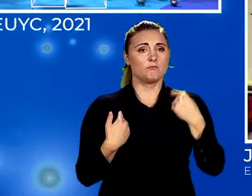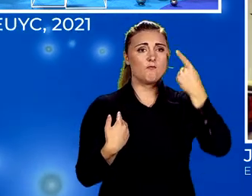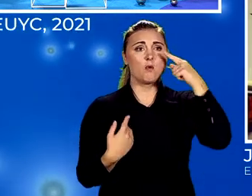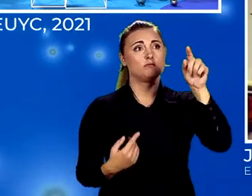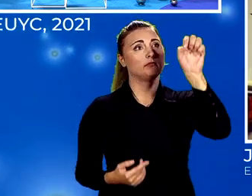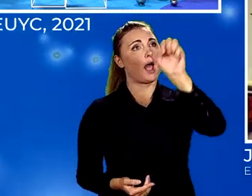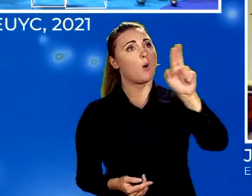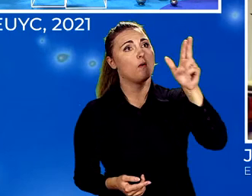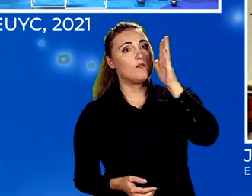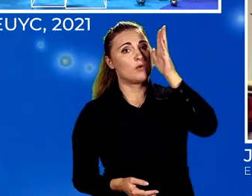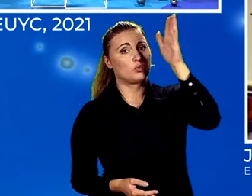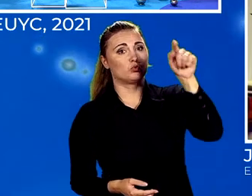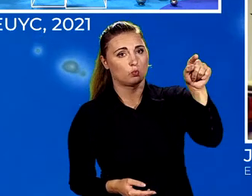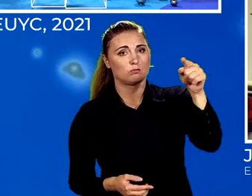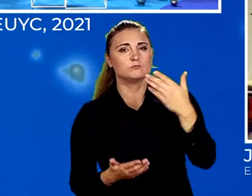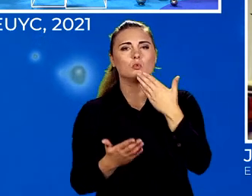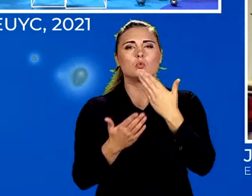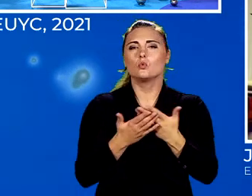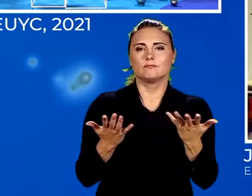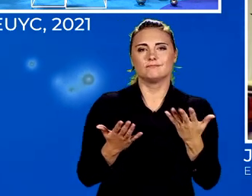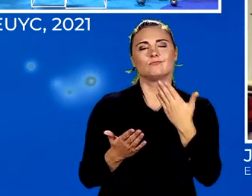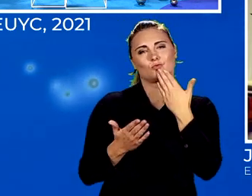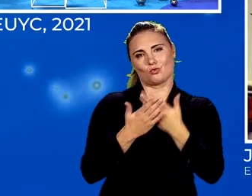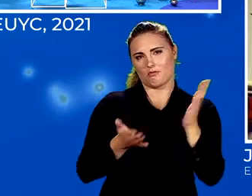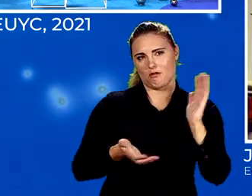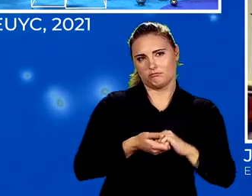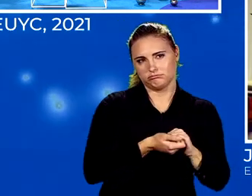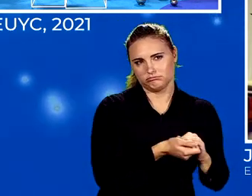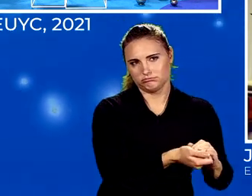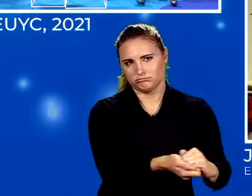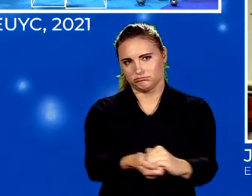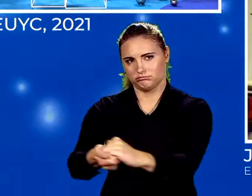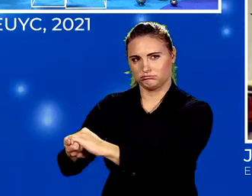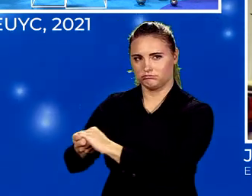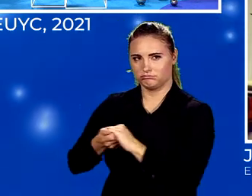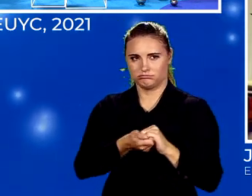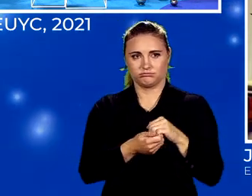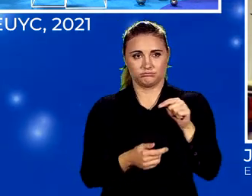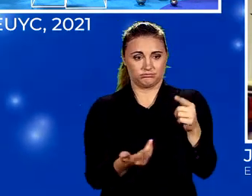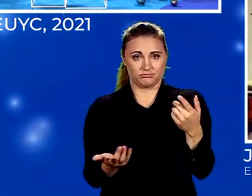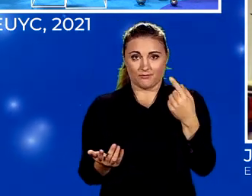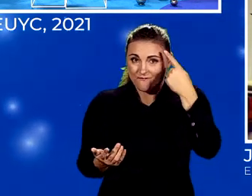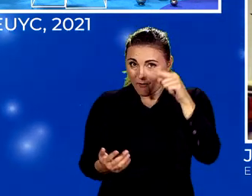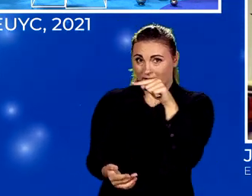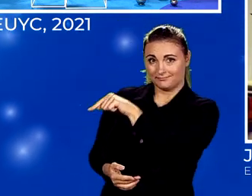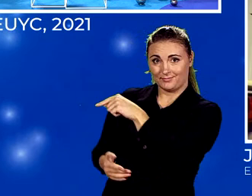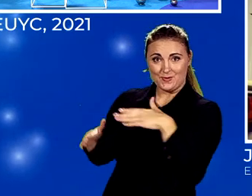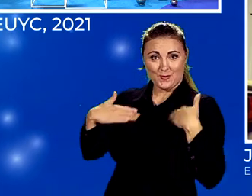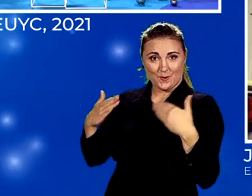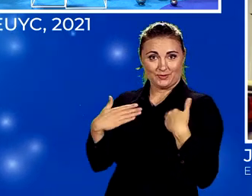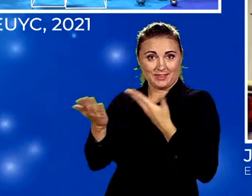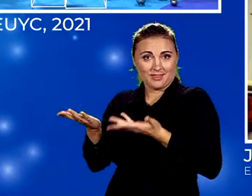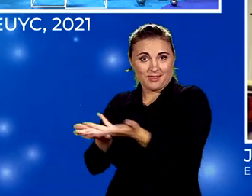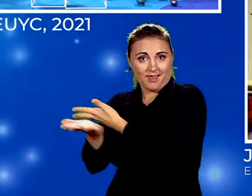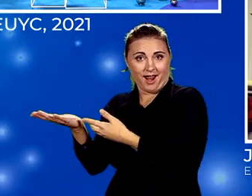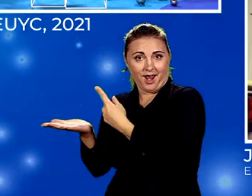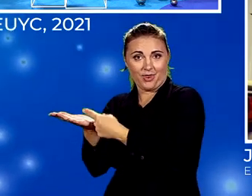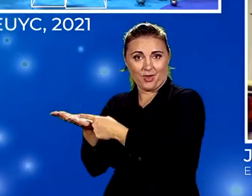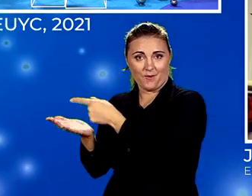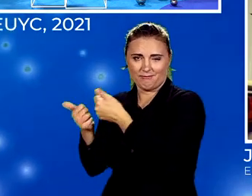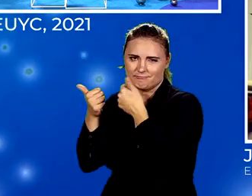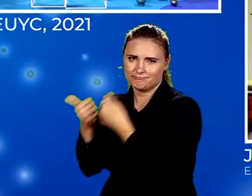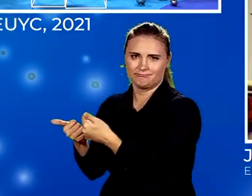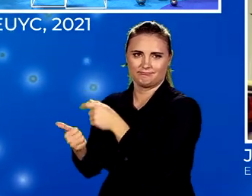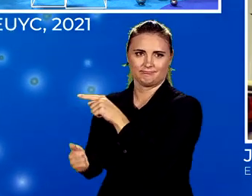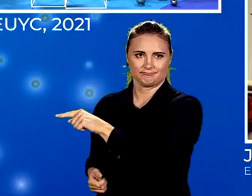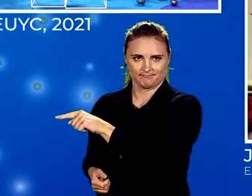high quality participation than the European Youth Dialogue. And I think we really need to have a meta perspective in this cycle